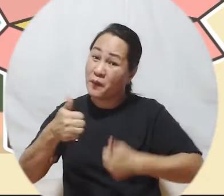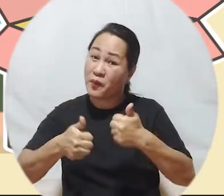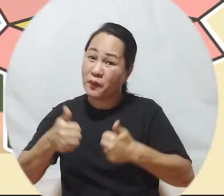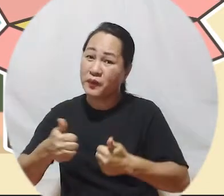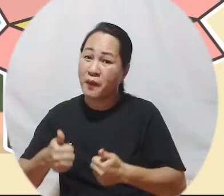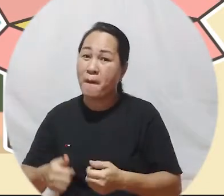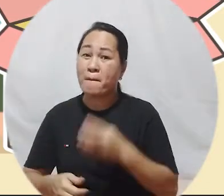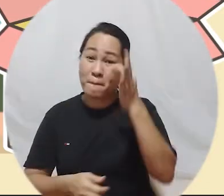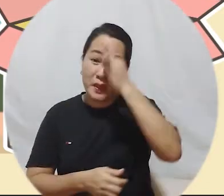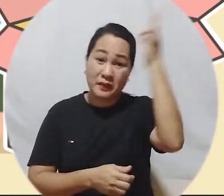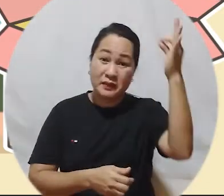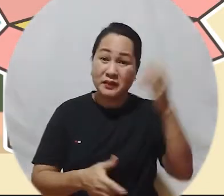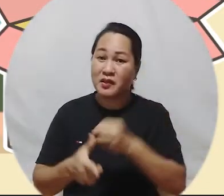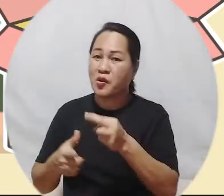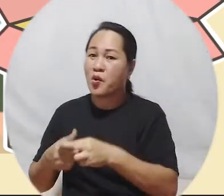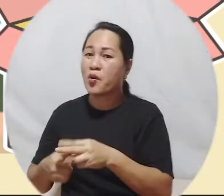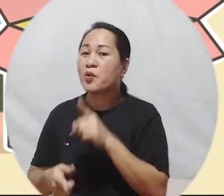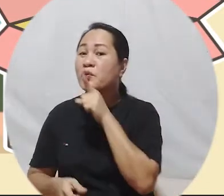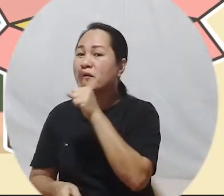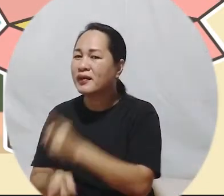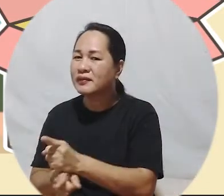fantasy or reality?